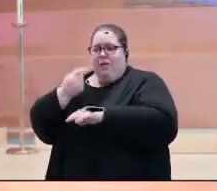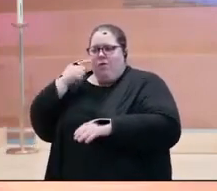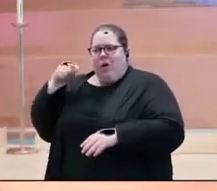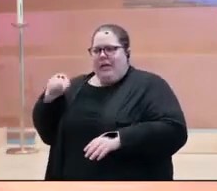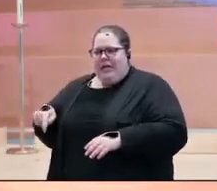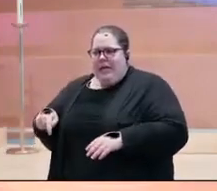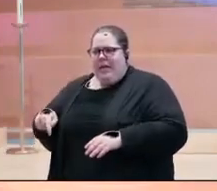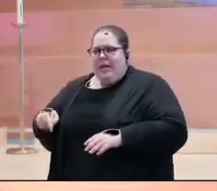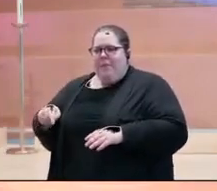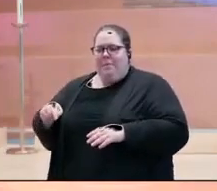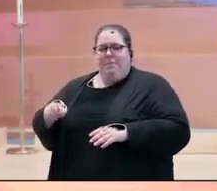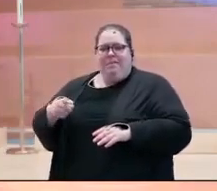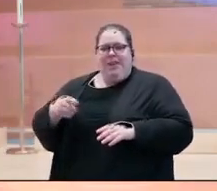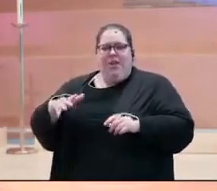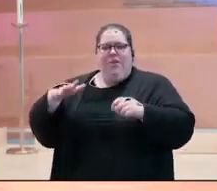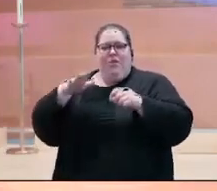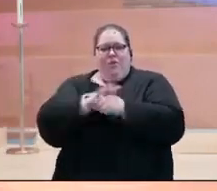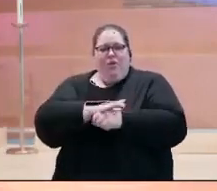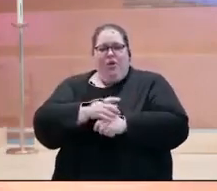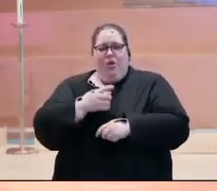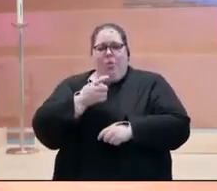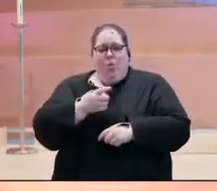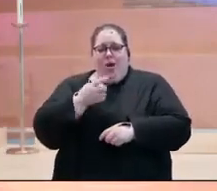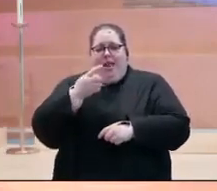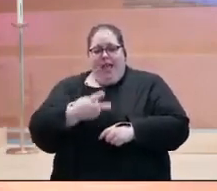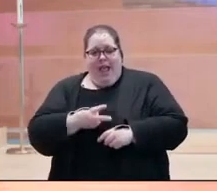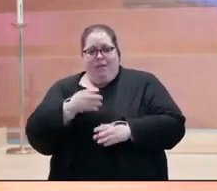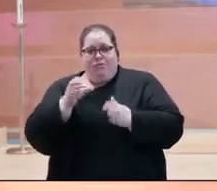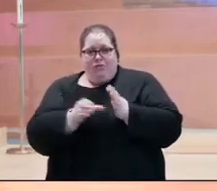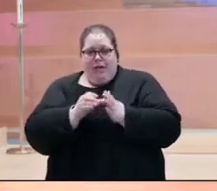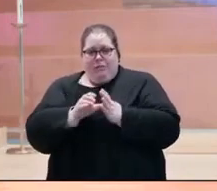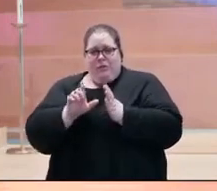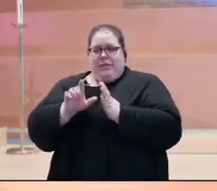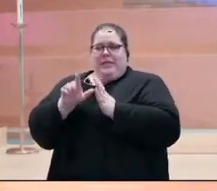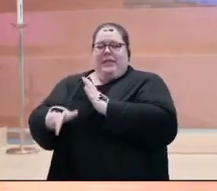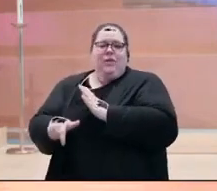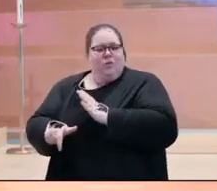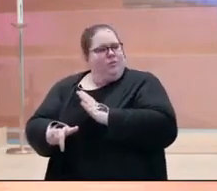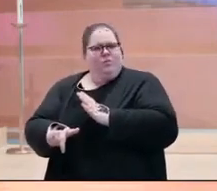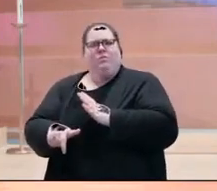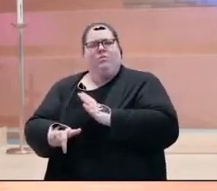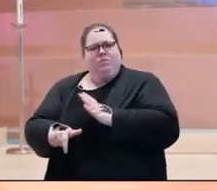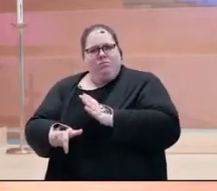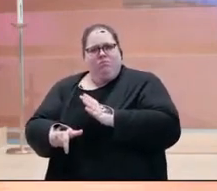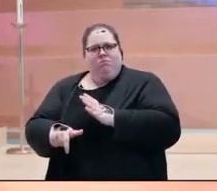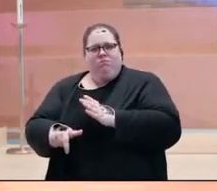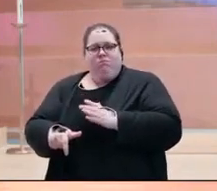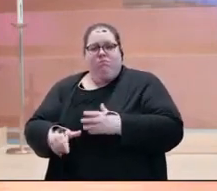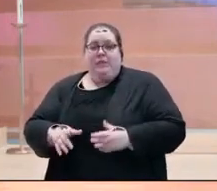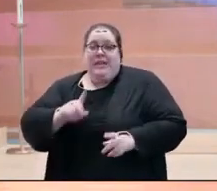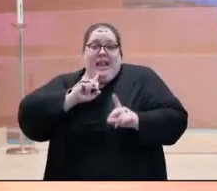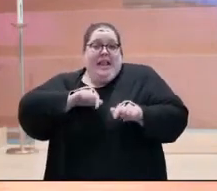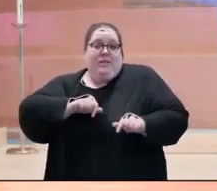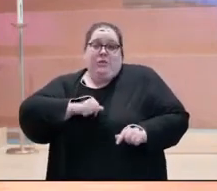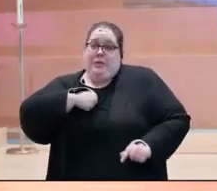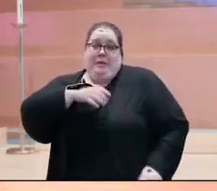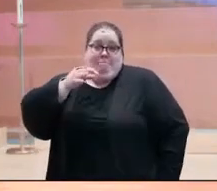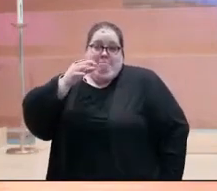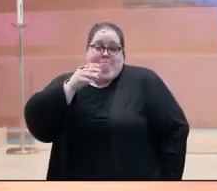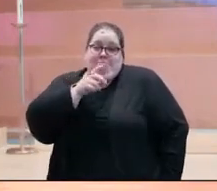for Abraham, until a whole chapter and a half and a number of years later? I don't know the answer to that.